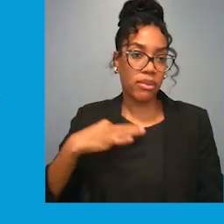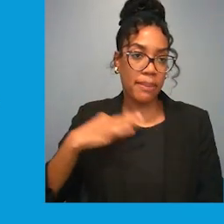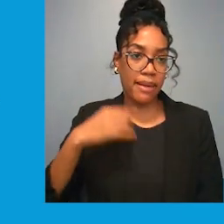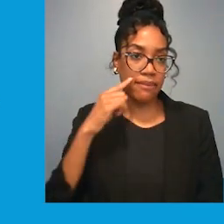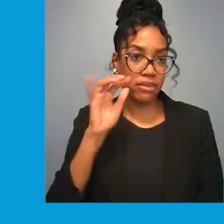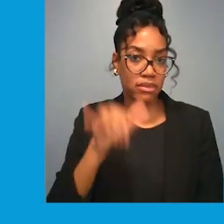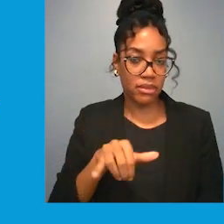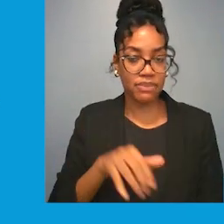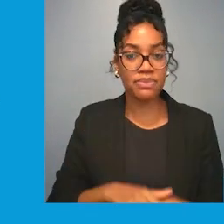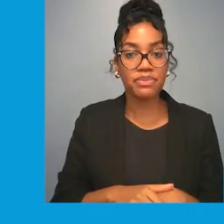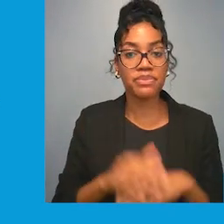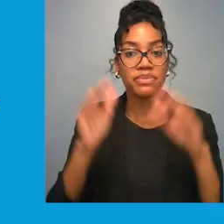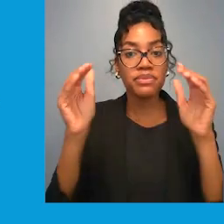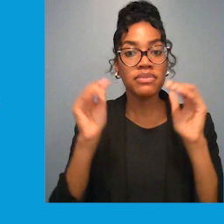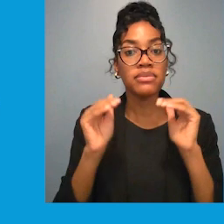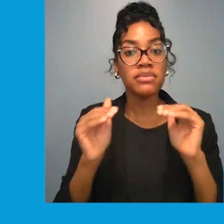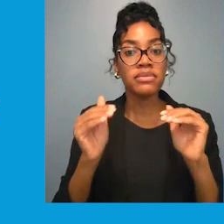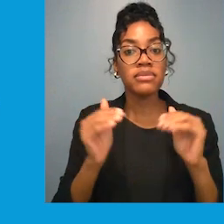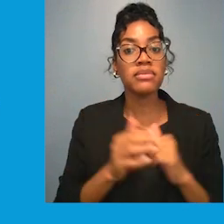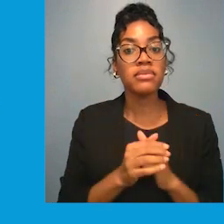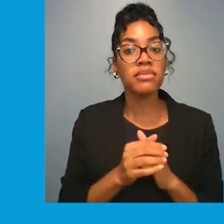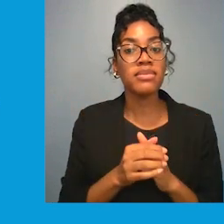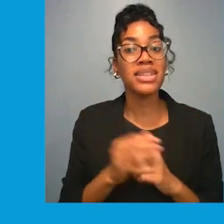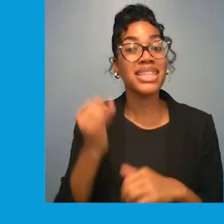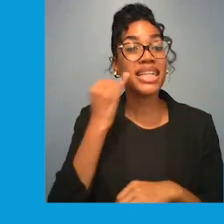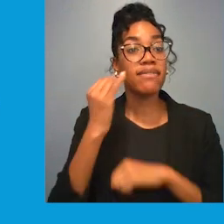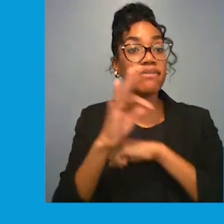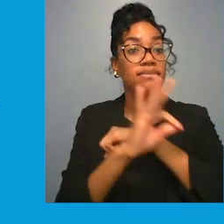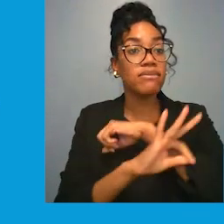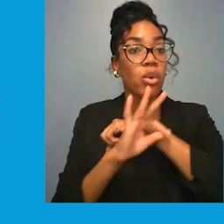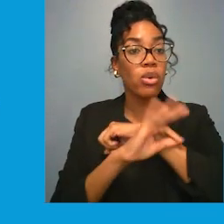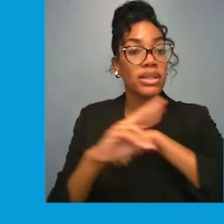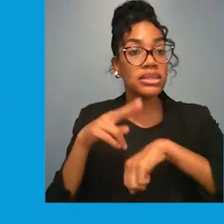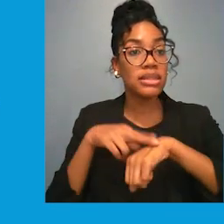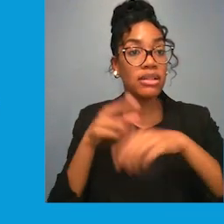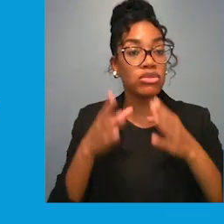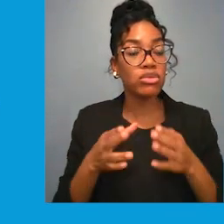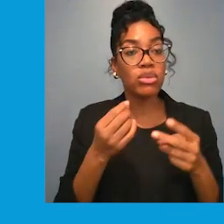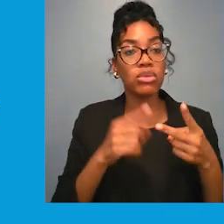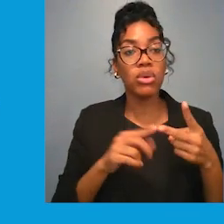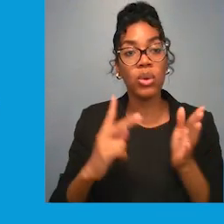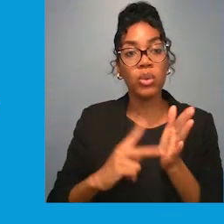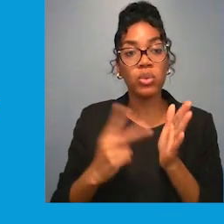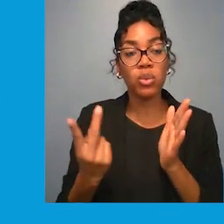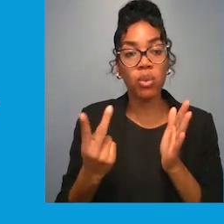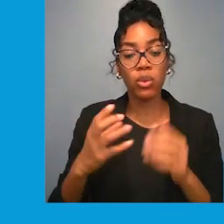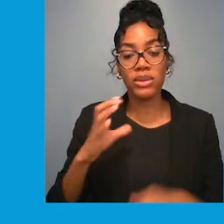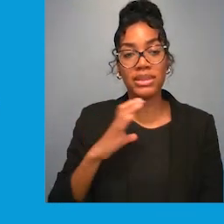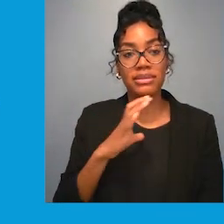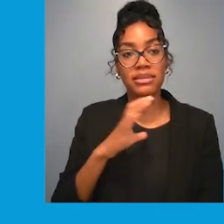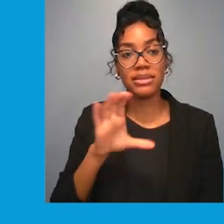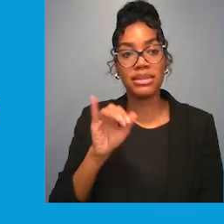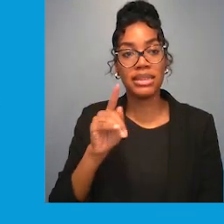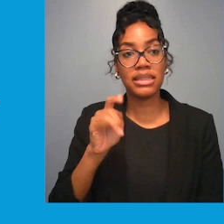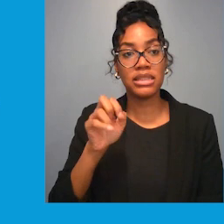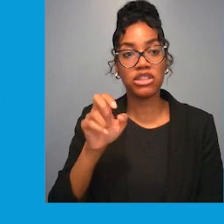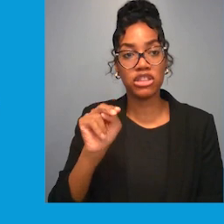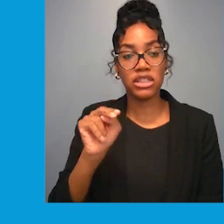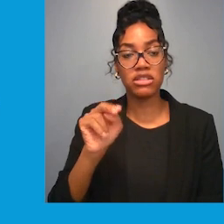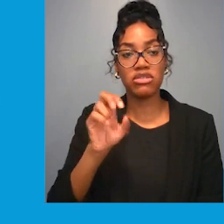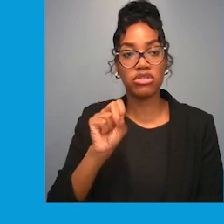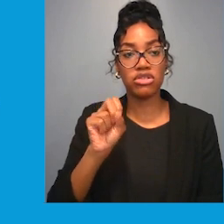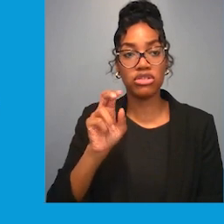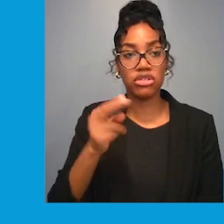Foreign nationals and dual citizens, while this fellowship is open to all eligible students regardless of nationality, a